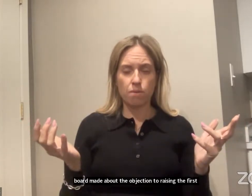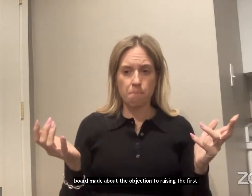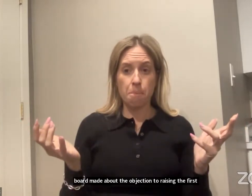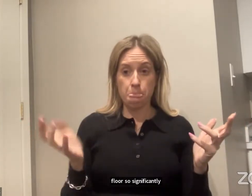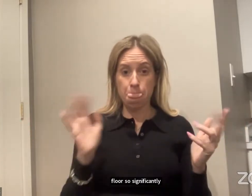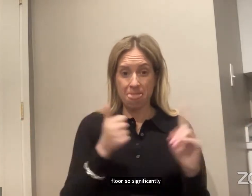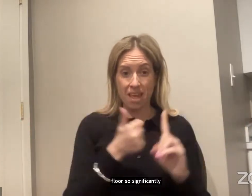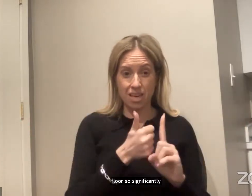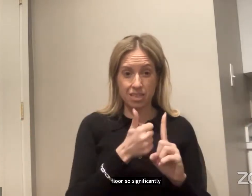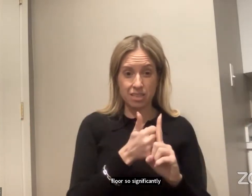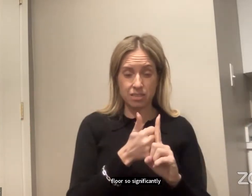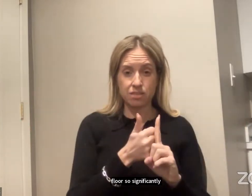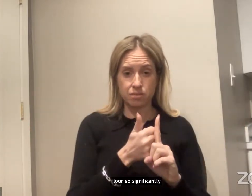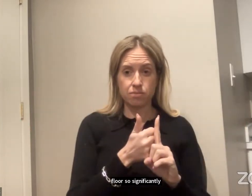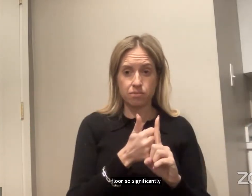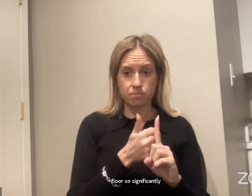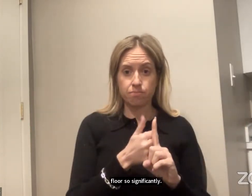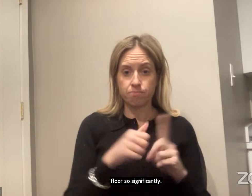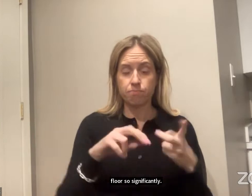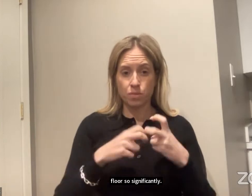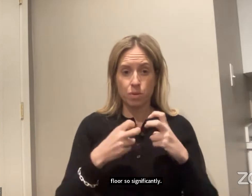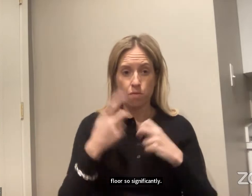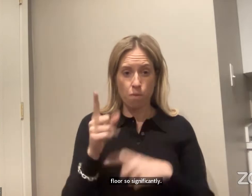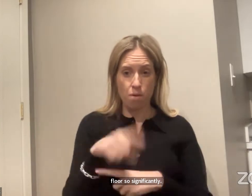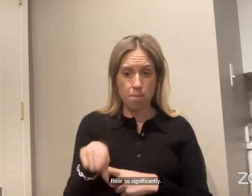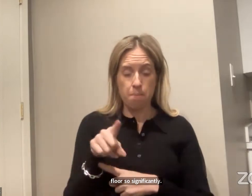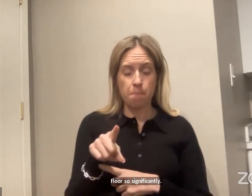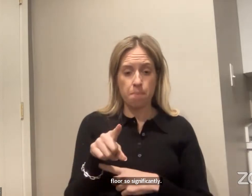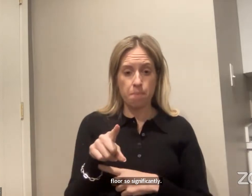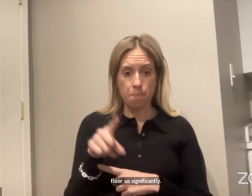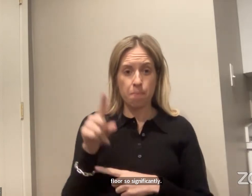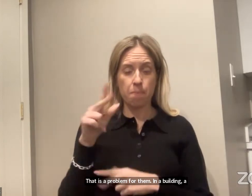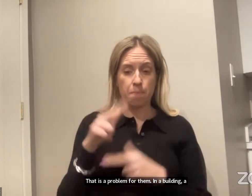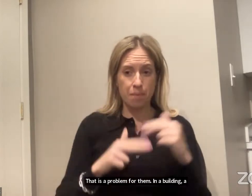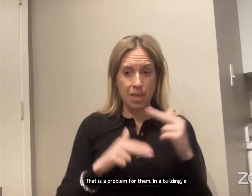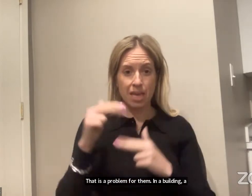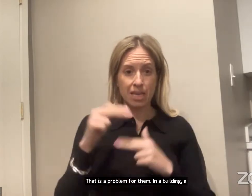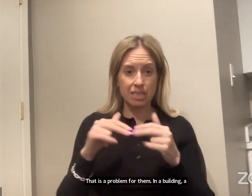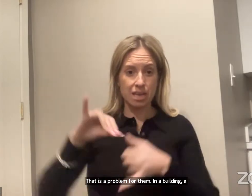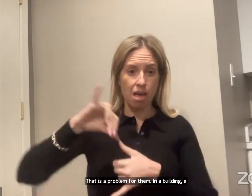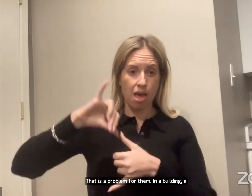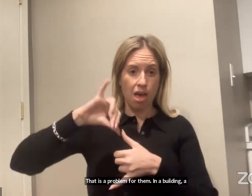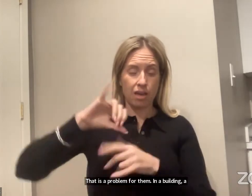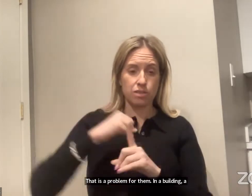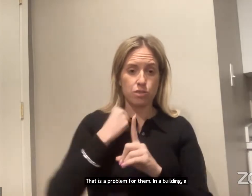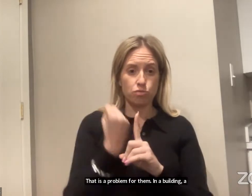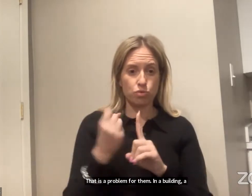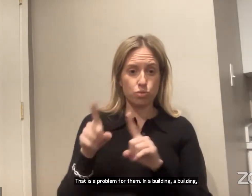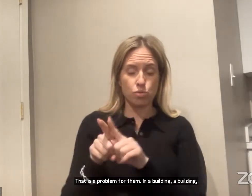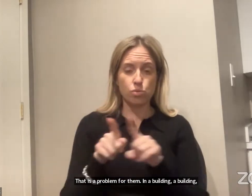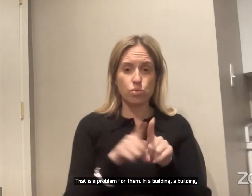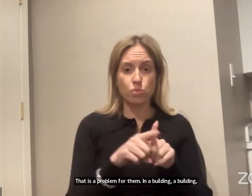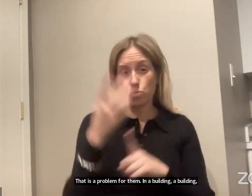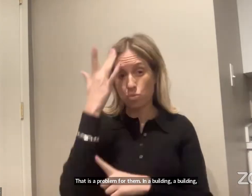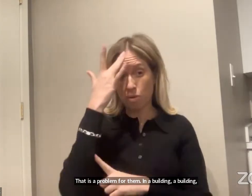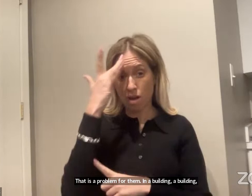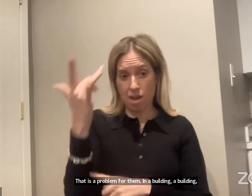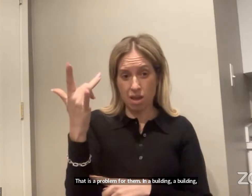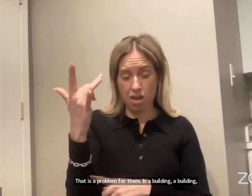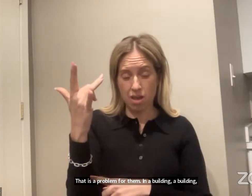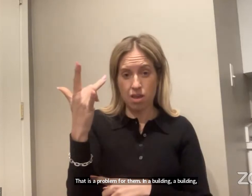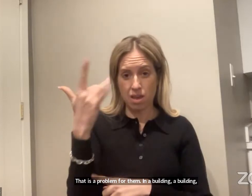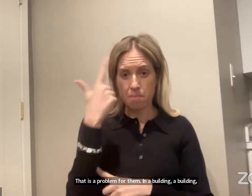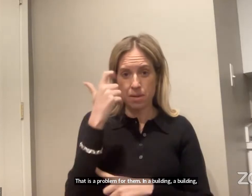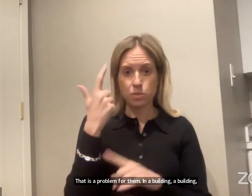that is a problem for them in a building height situation as well, because